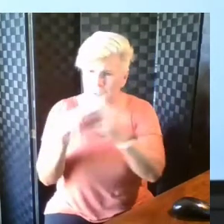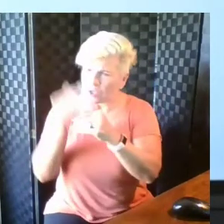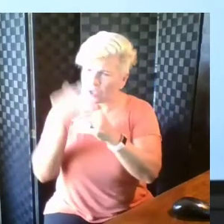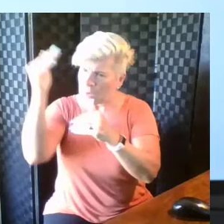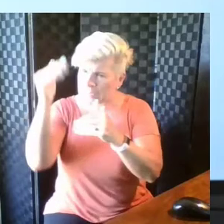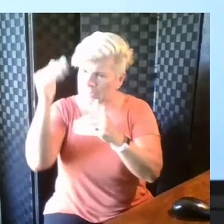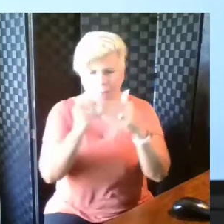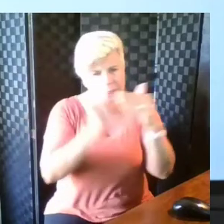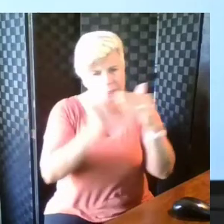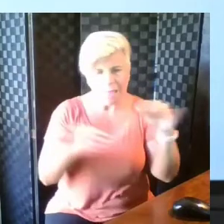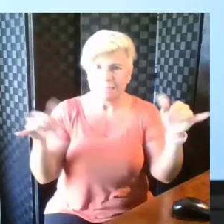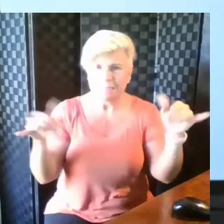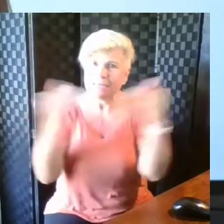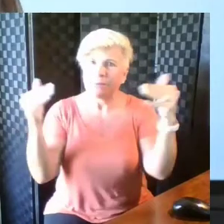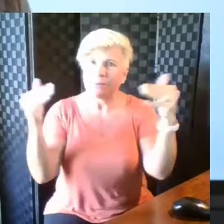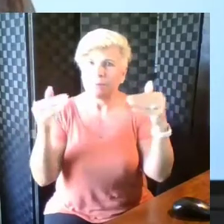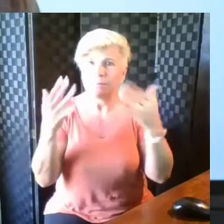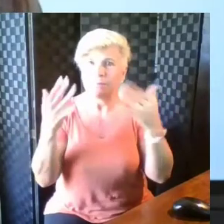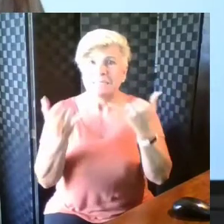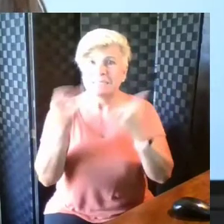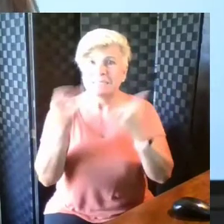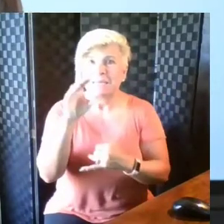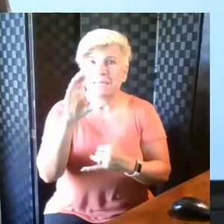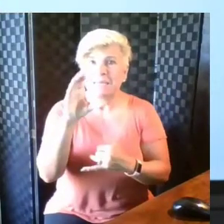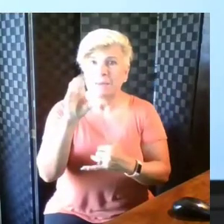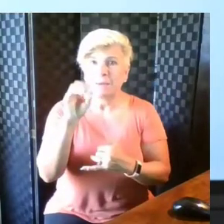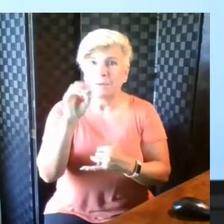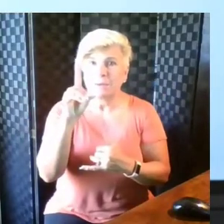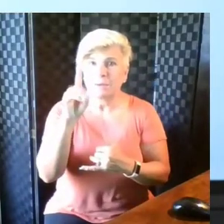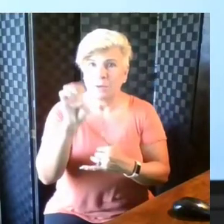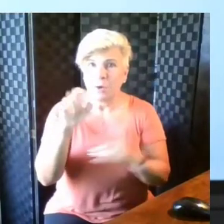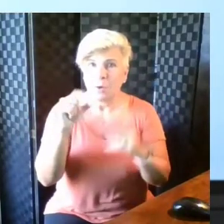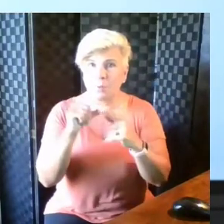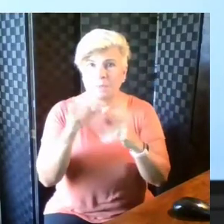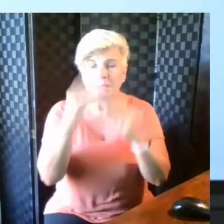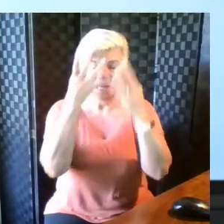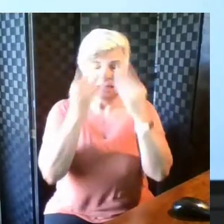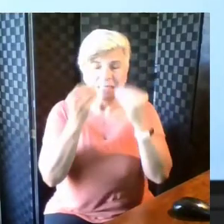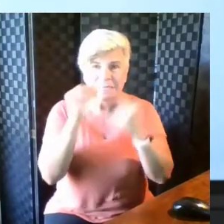is less, or are they equal. Today's code word is sleep,